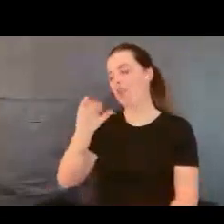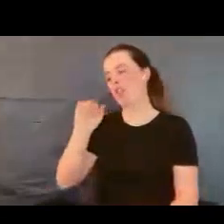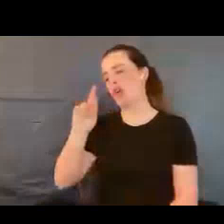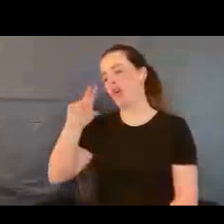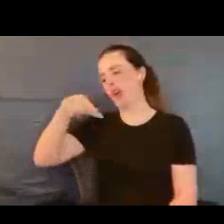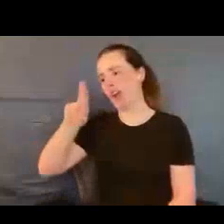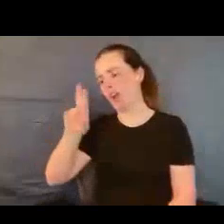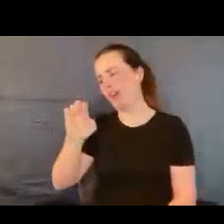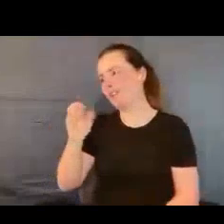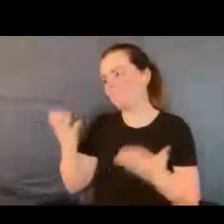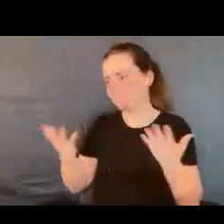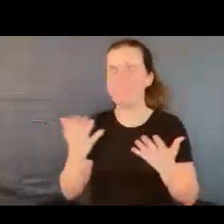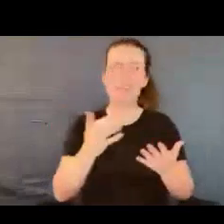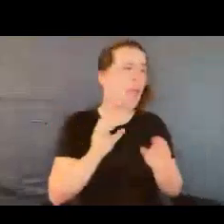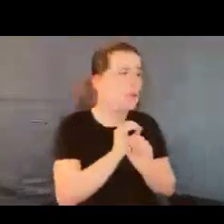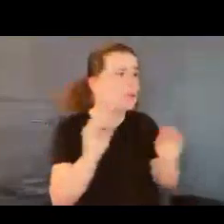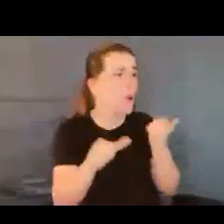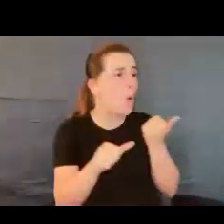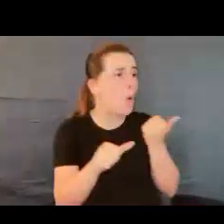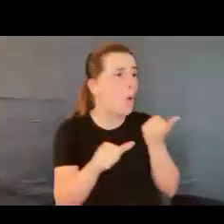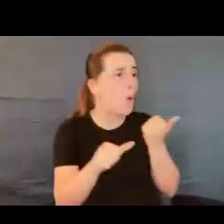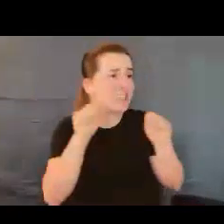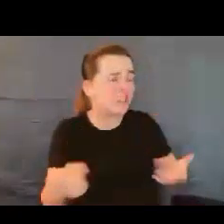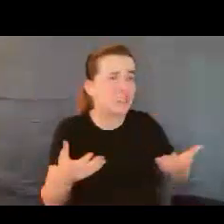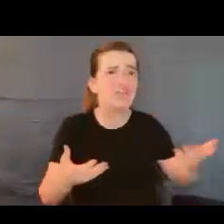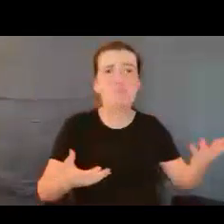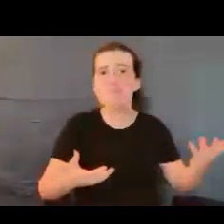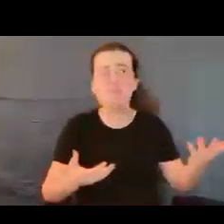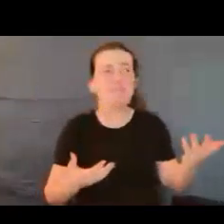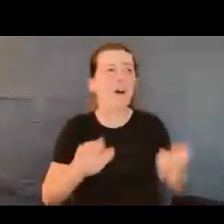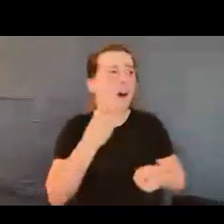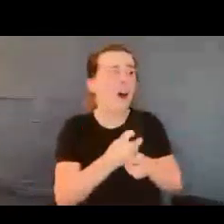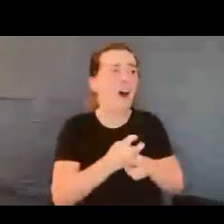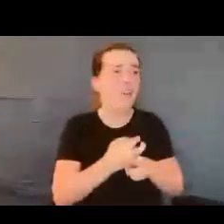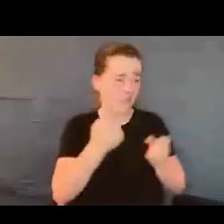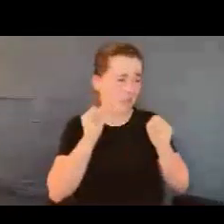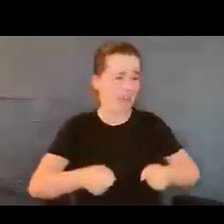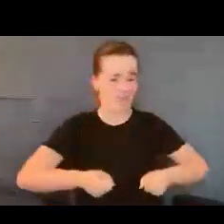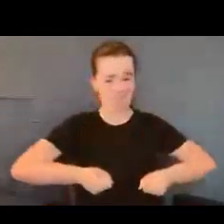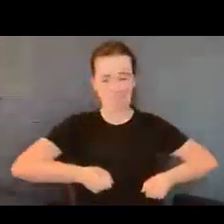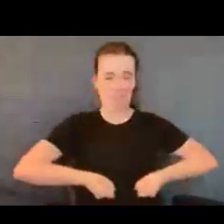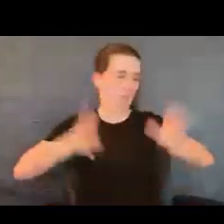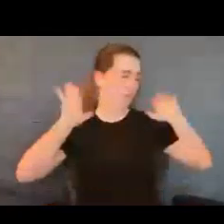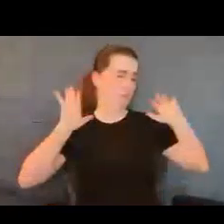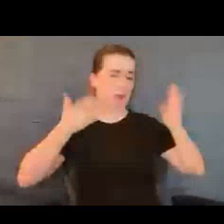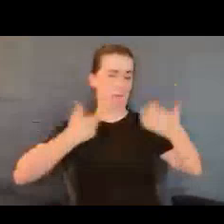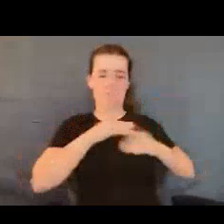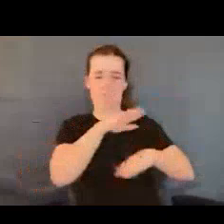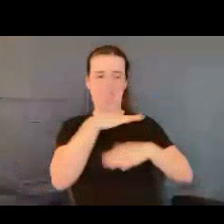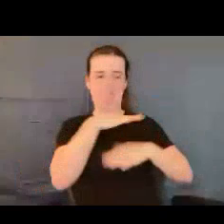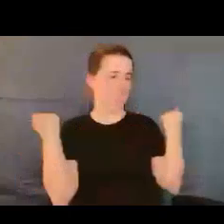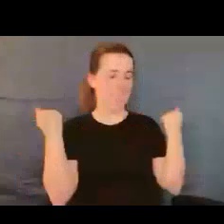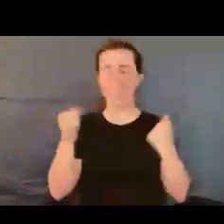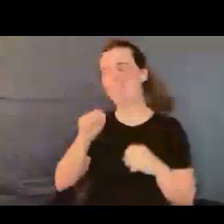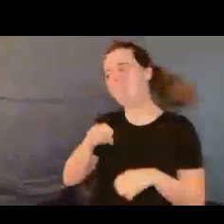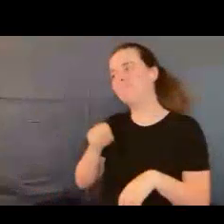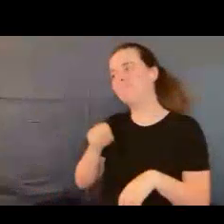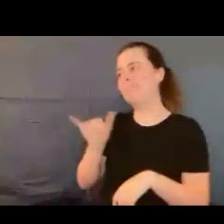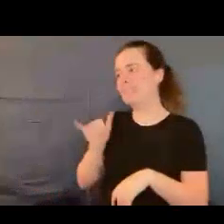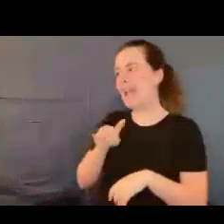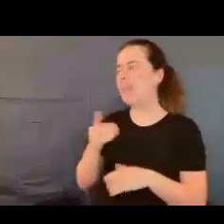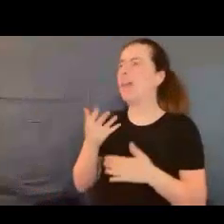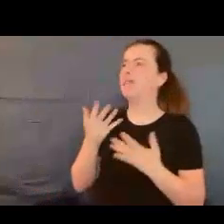there though, so I'm not sure people yeah, can maybe just like walk down the mountain and call in and say like, hey, I didn't do yeah. So I would it. say those are also kind of like what you said, like soft